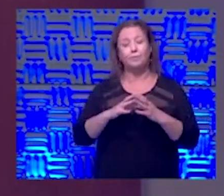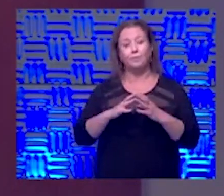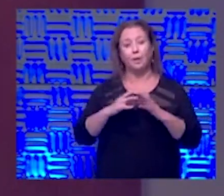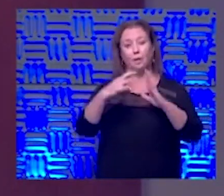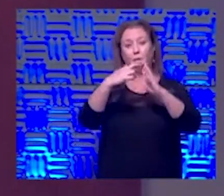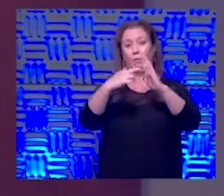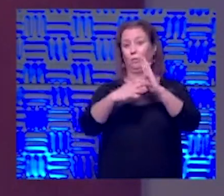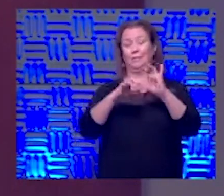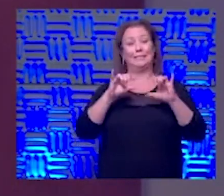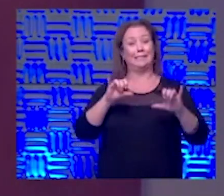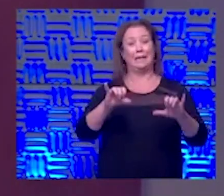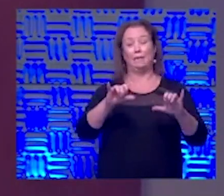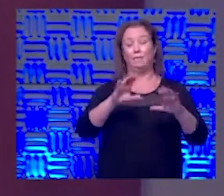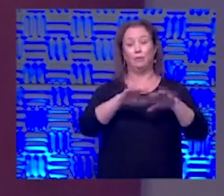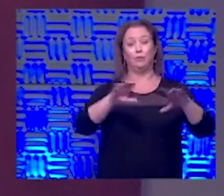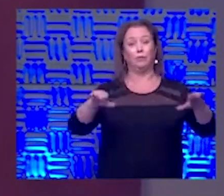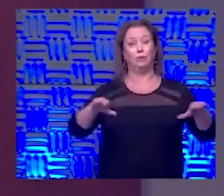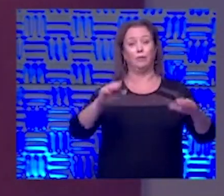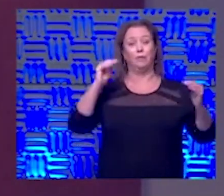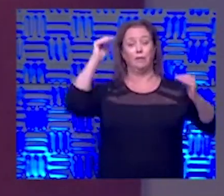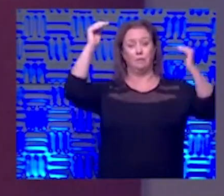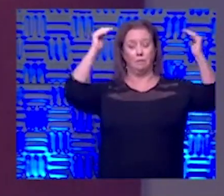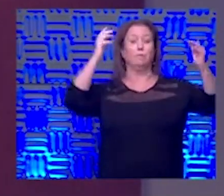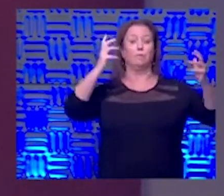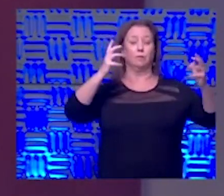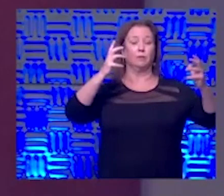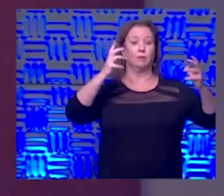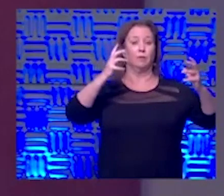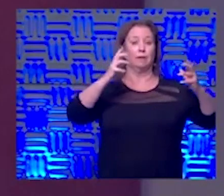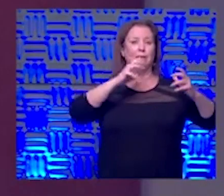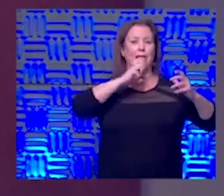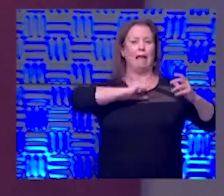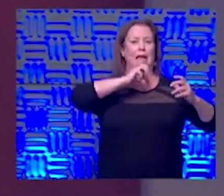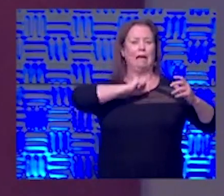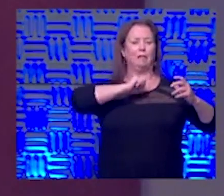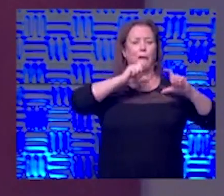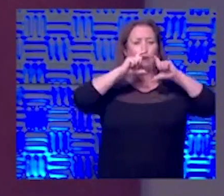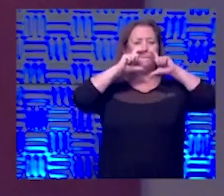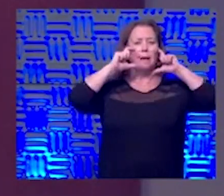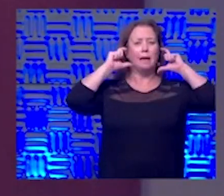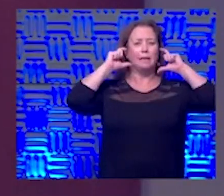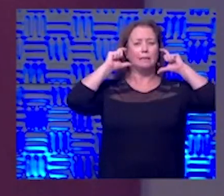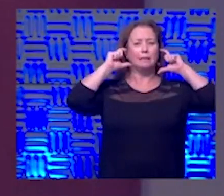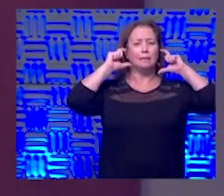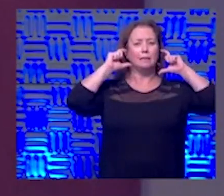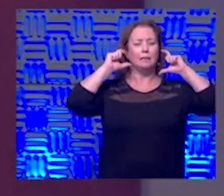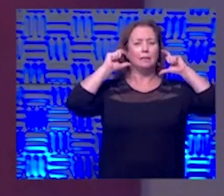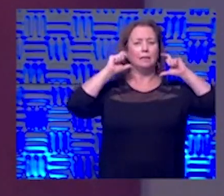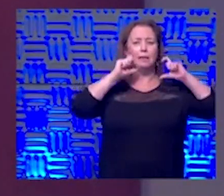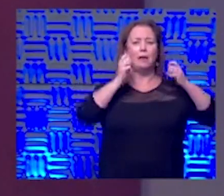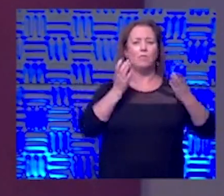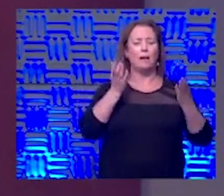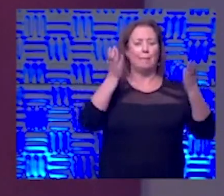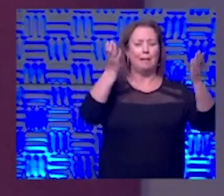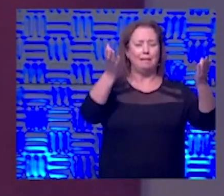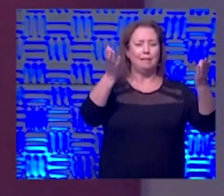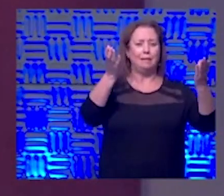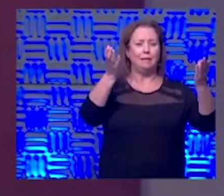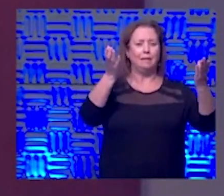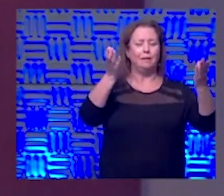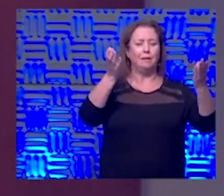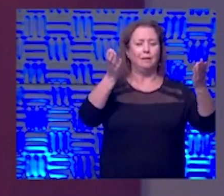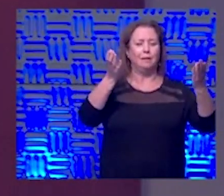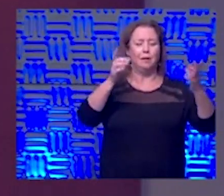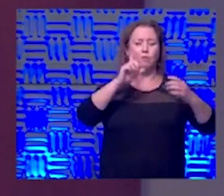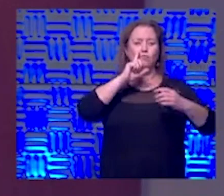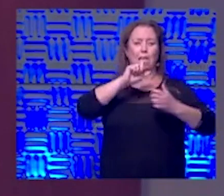rules are the same for children and adults. I know there's an age where the masks are not recommended, but